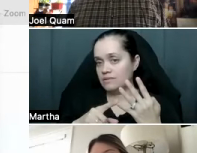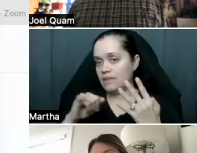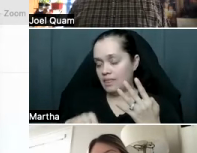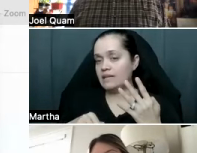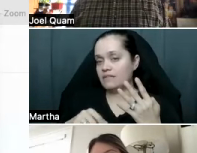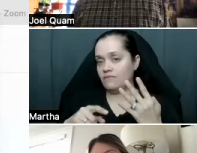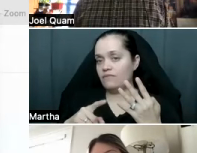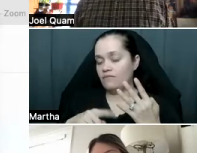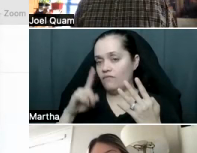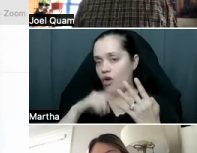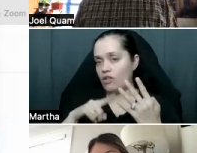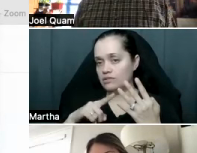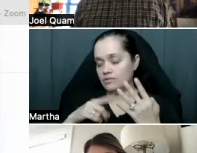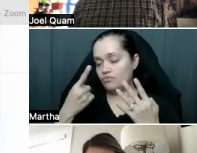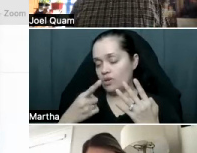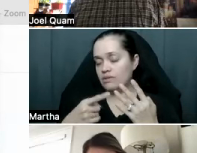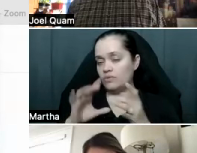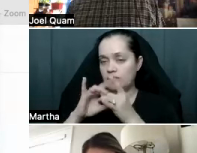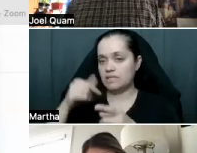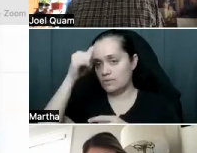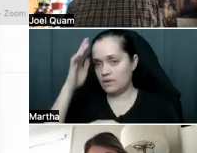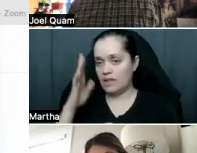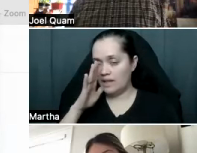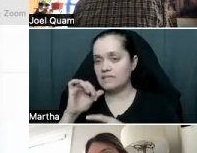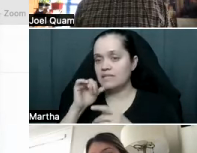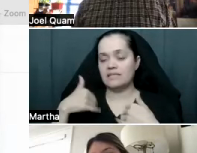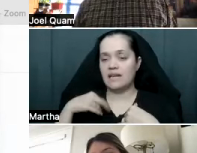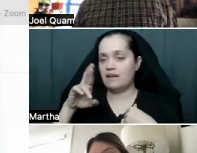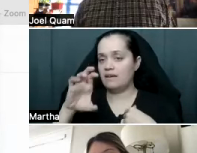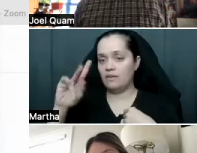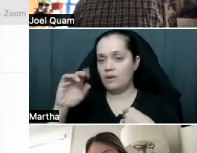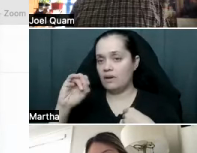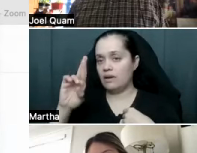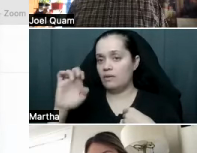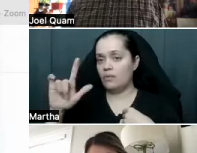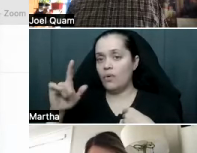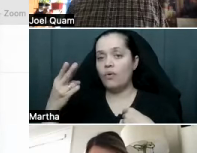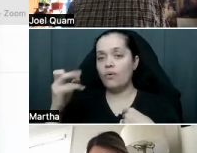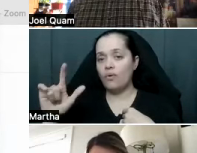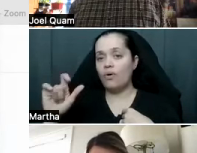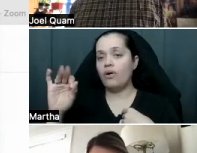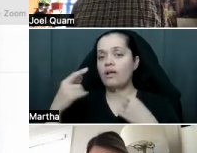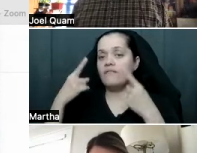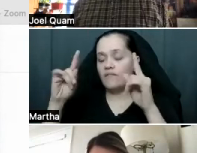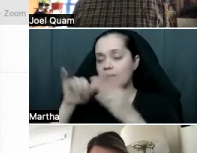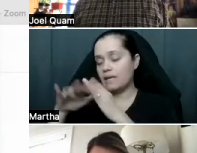one. That is definitely not true about Alaska. It does not have the Rock and Roll Hall of Fame. As we've seen, that was in